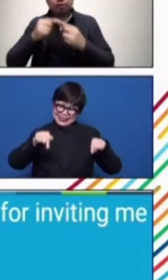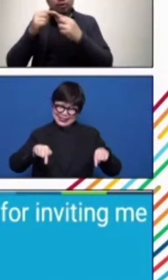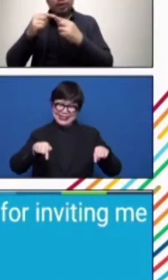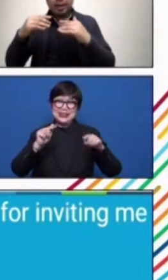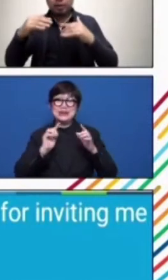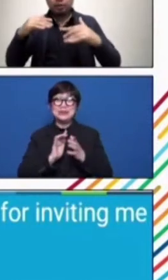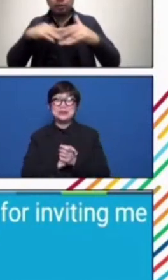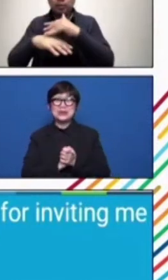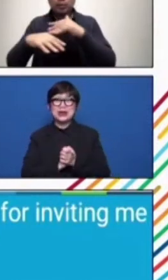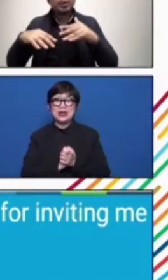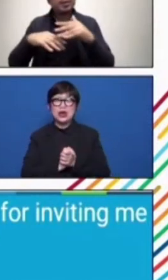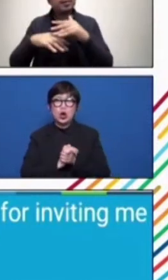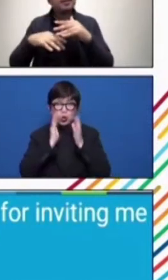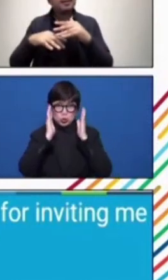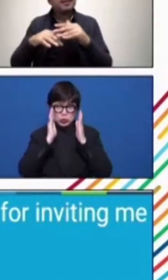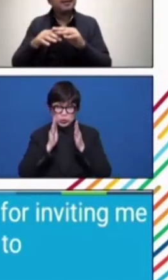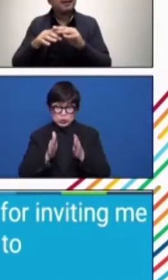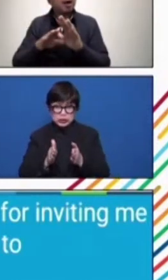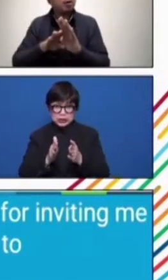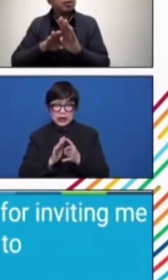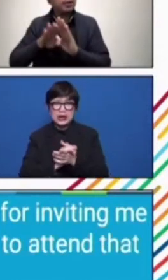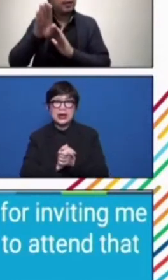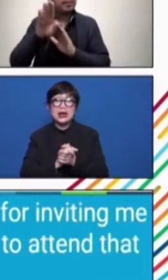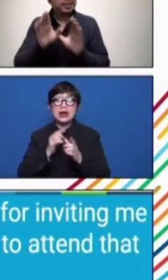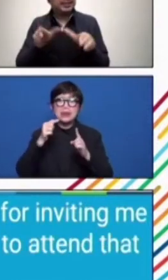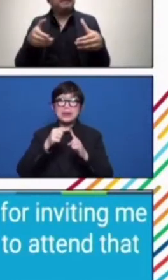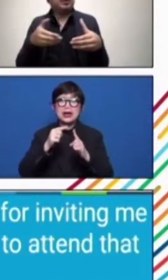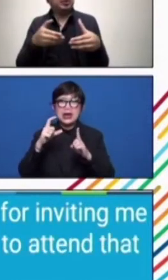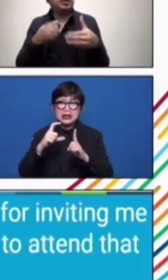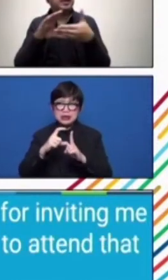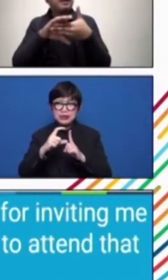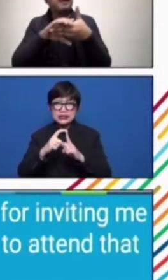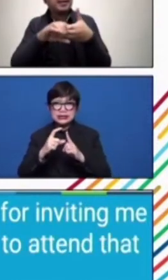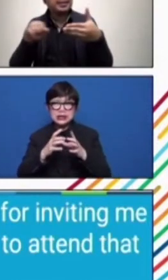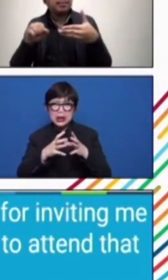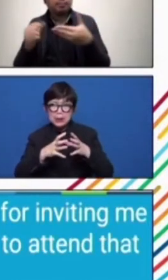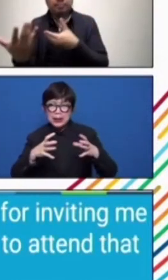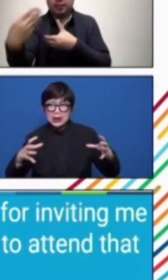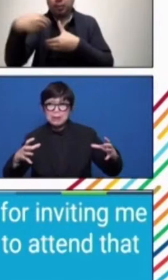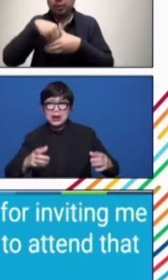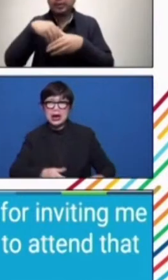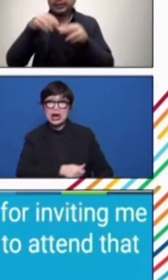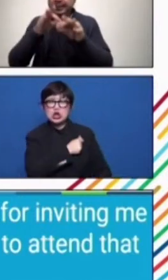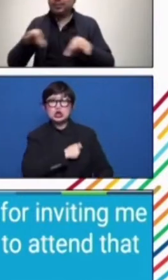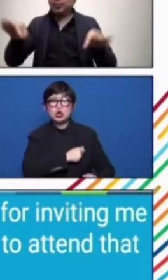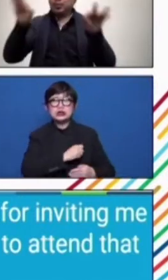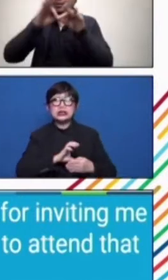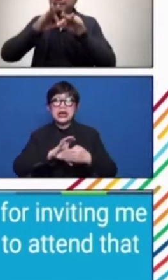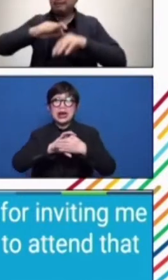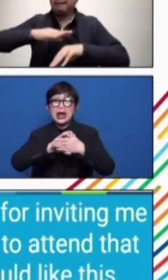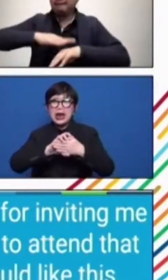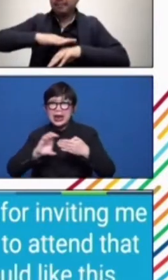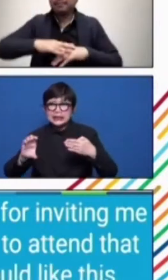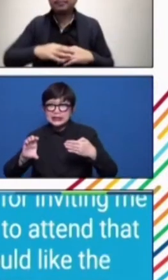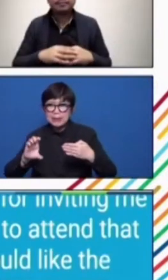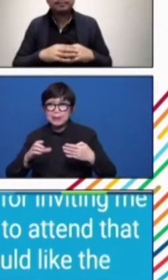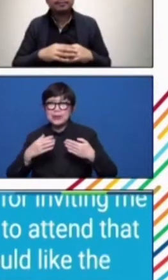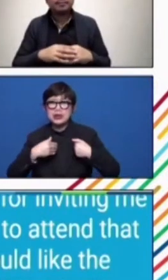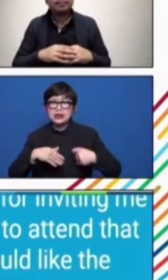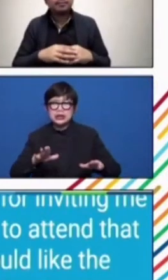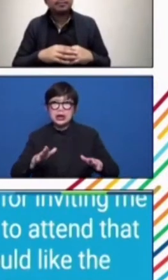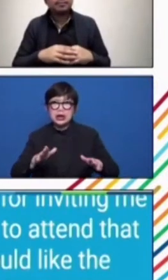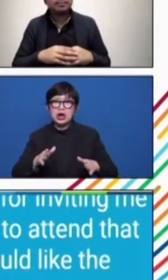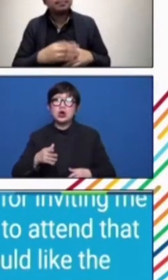escort to attended as a panelist it is an important momentum especially I would like to special thanks to the Mr